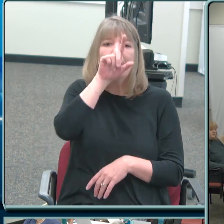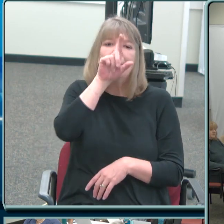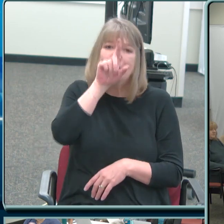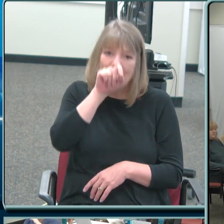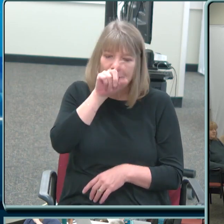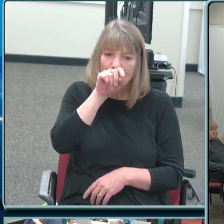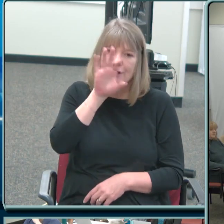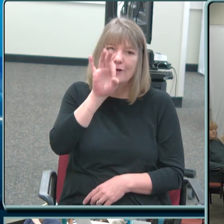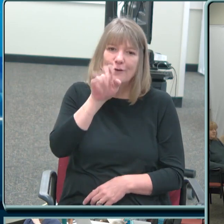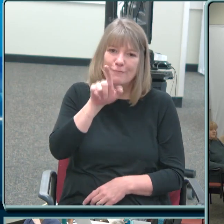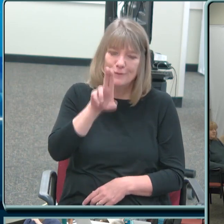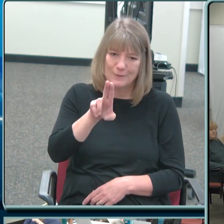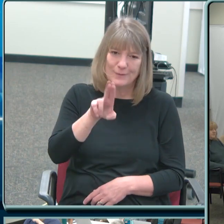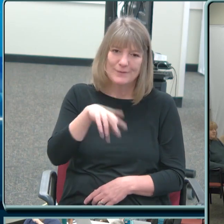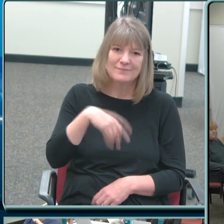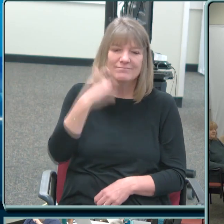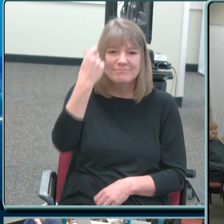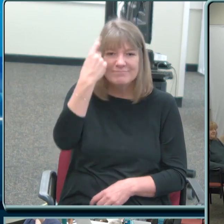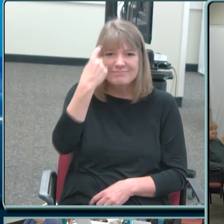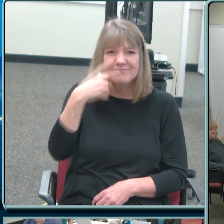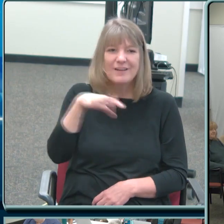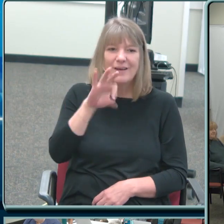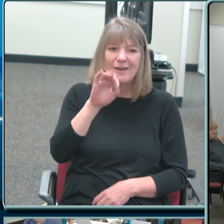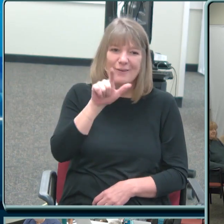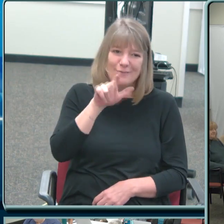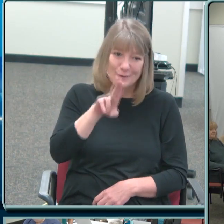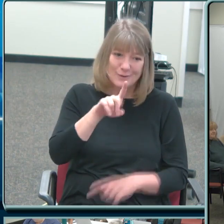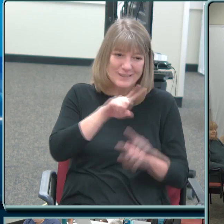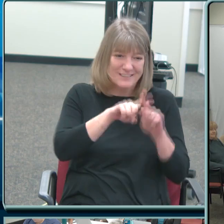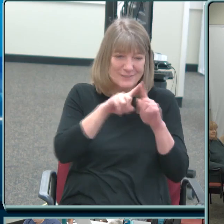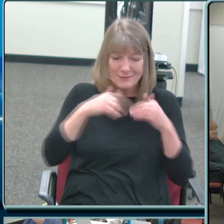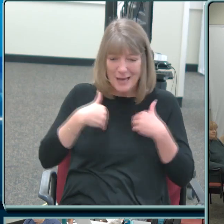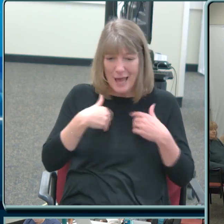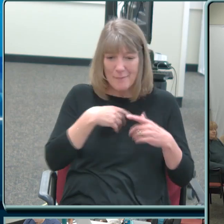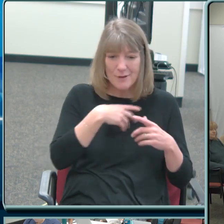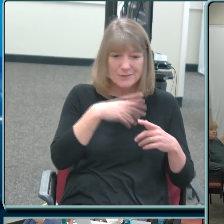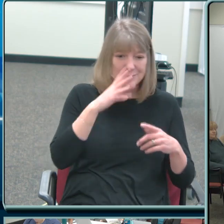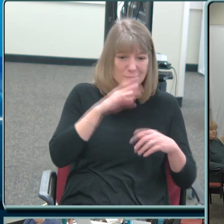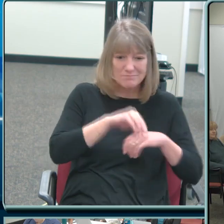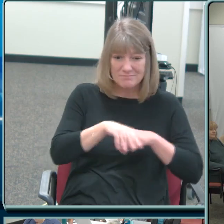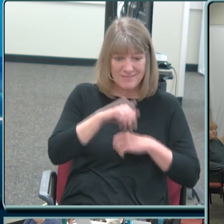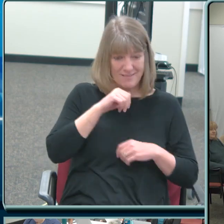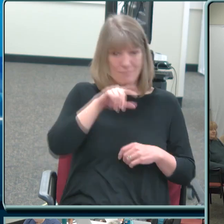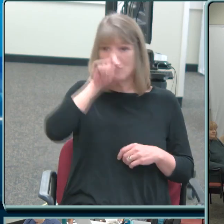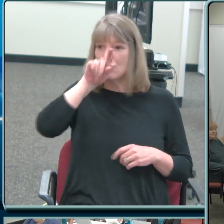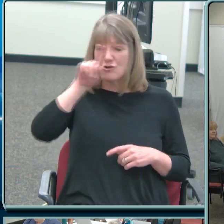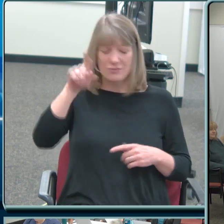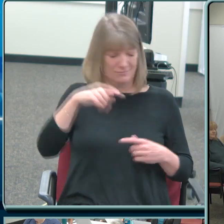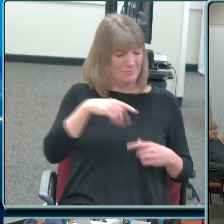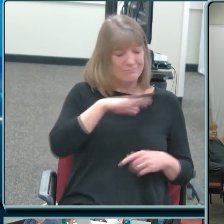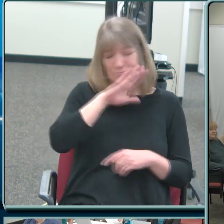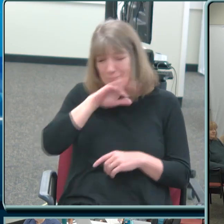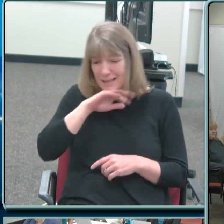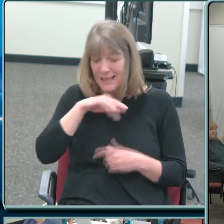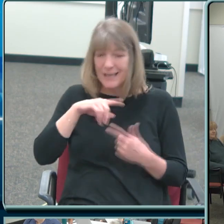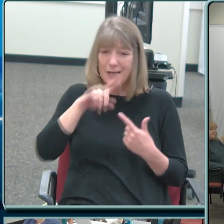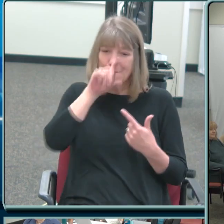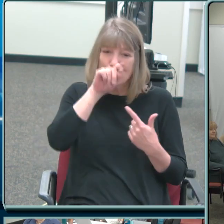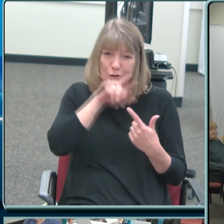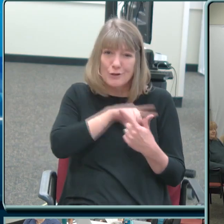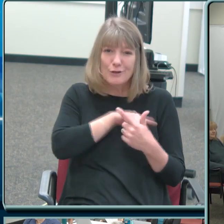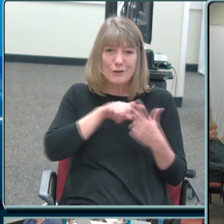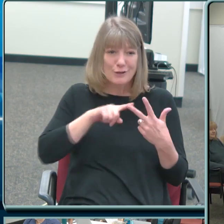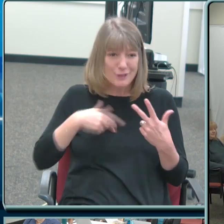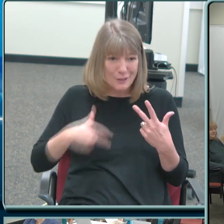right? So flu infects many mammals and birds, not just us, right? We have pig flu, we have bird flu, we have